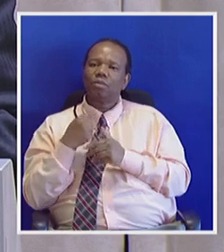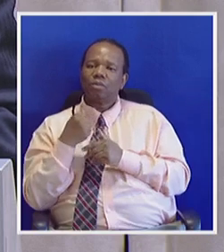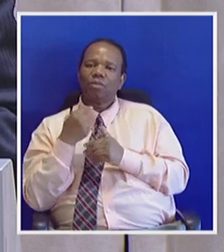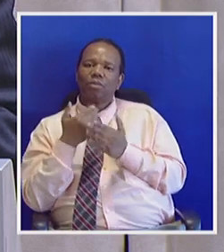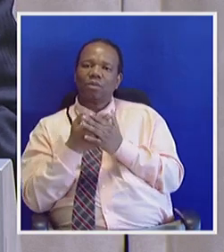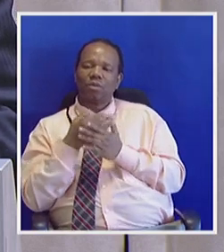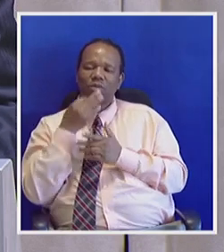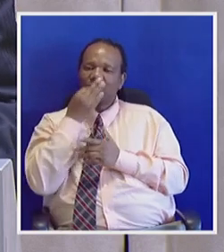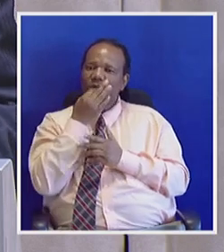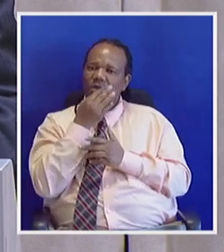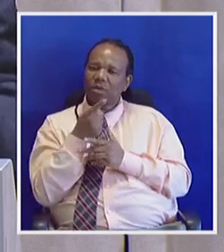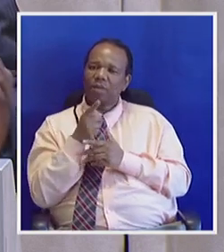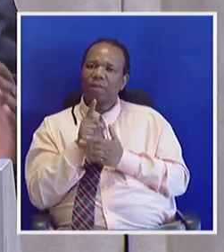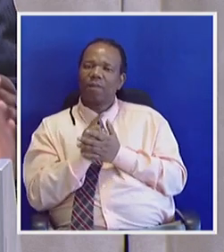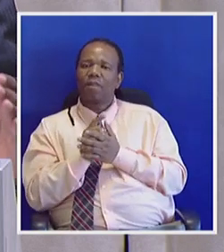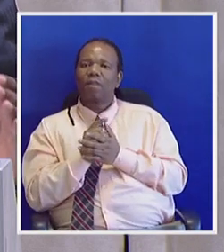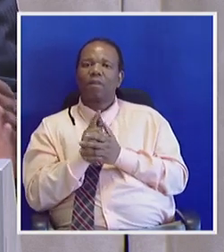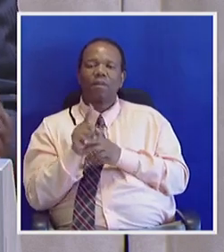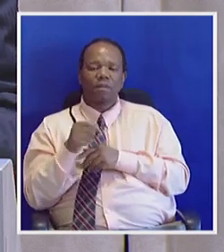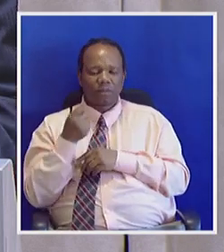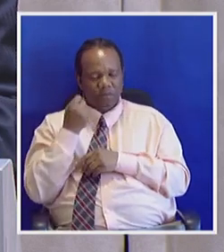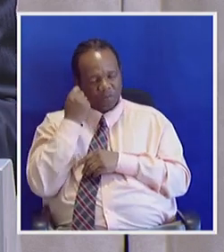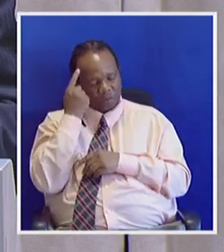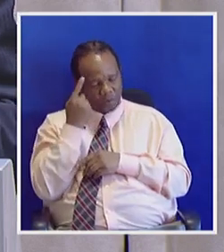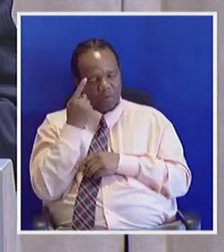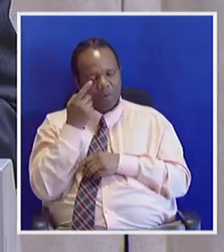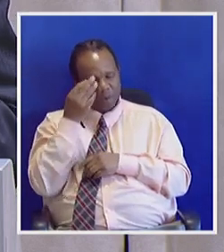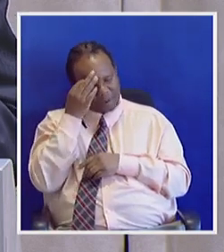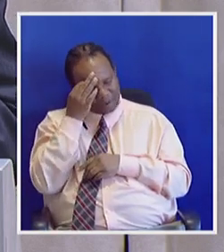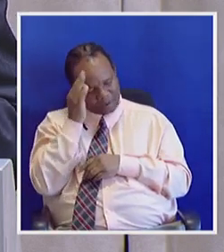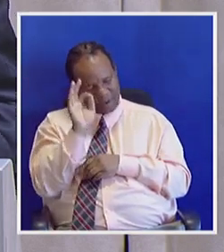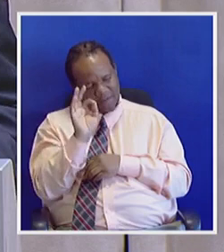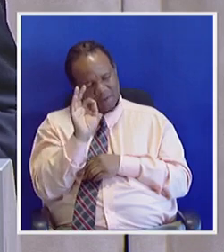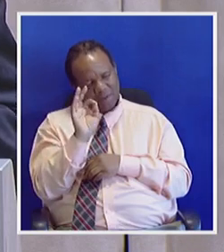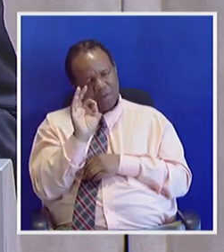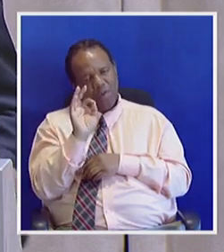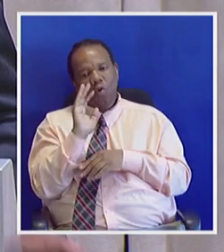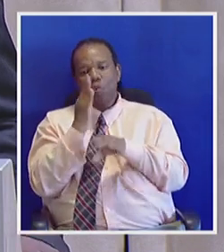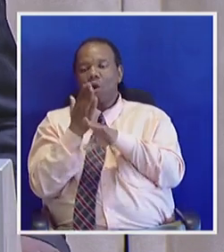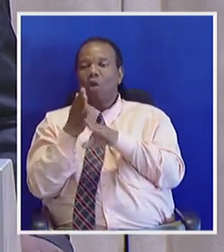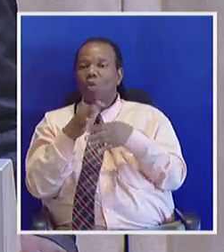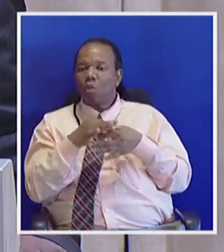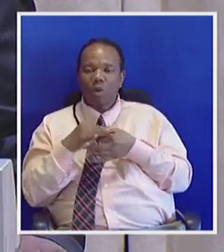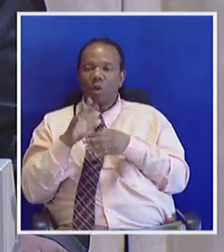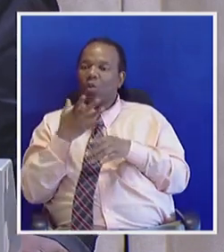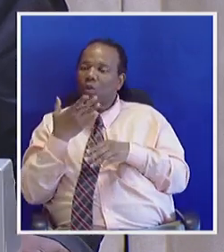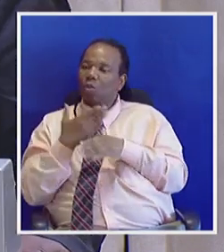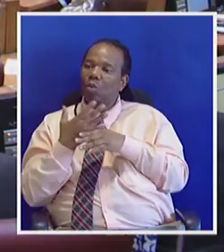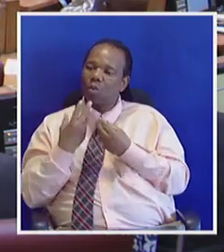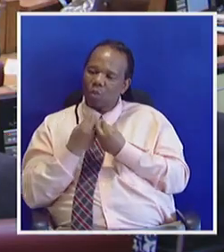dule ba tseba hore mmuso o tsamaya le bona e tlile o batla hore ba tsebe ditokelo tsa bona ka ho fela tsona ke a